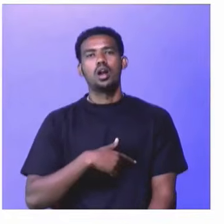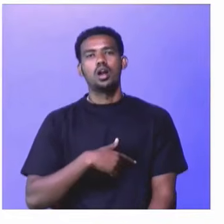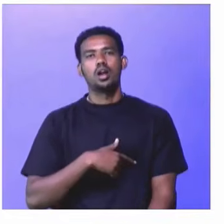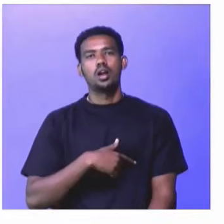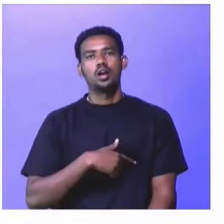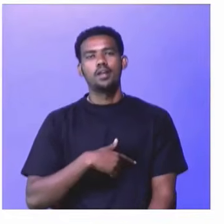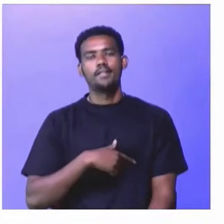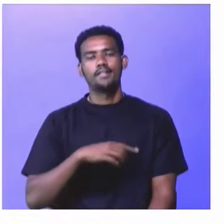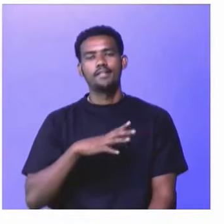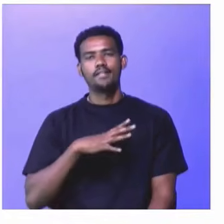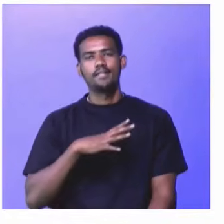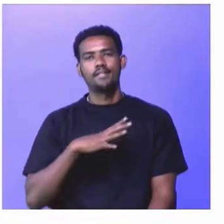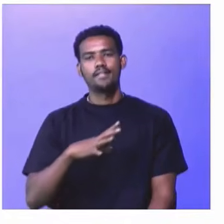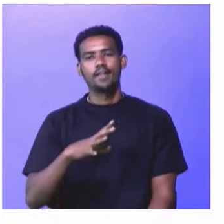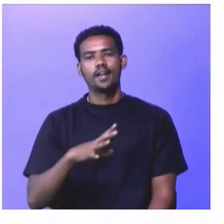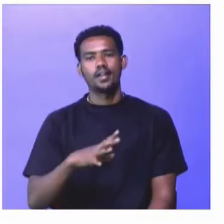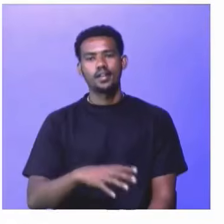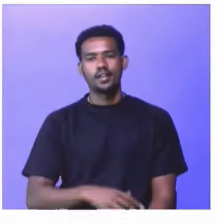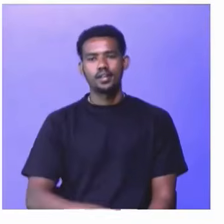fine.